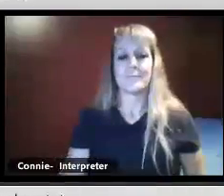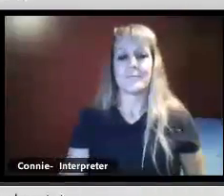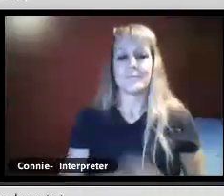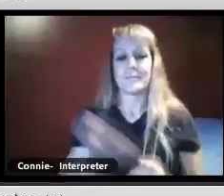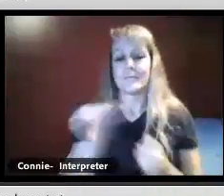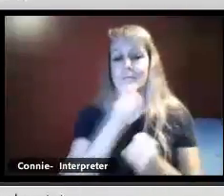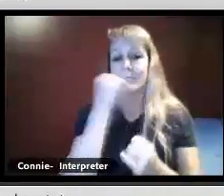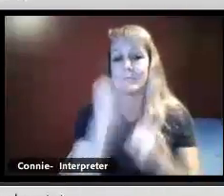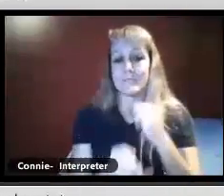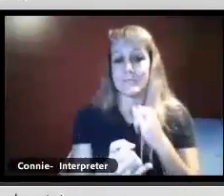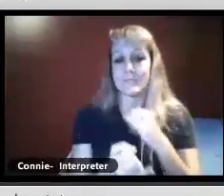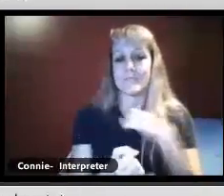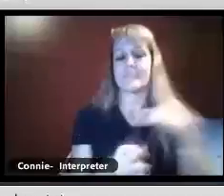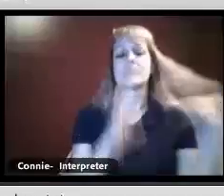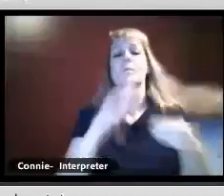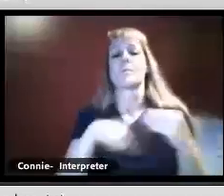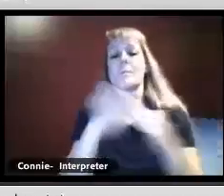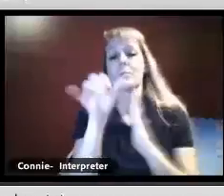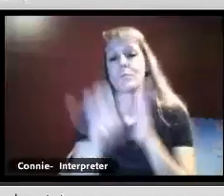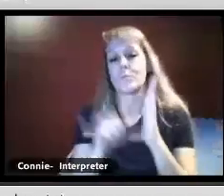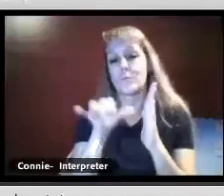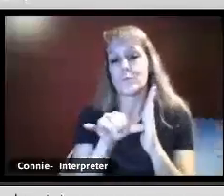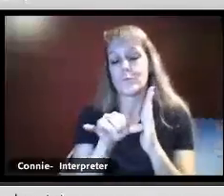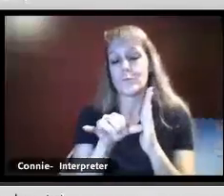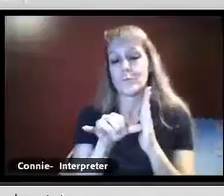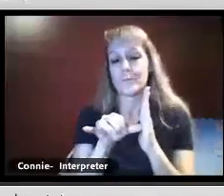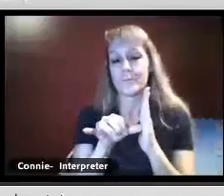Finally, speaking of YouTube, there's a YouTube video.